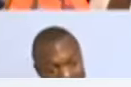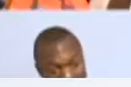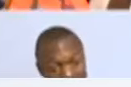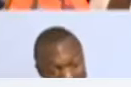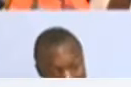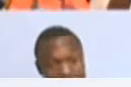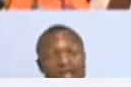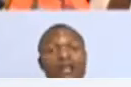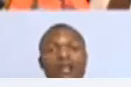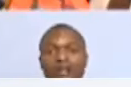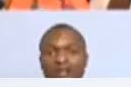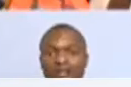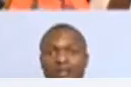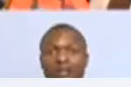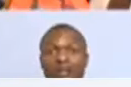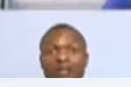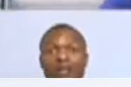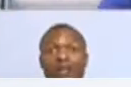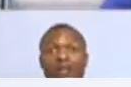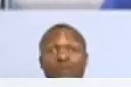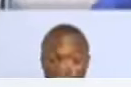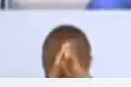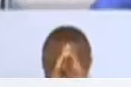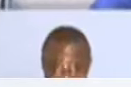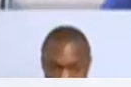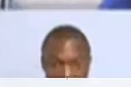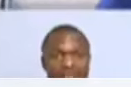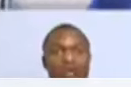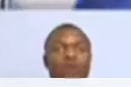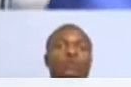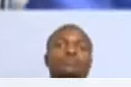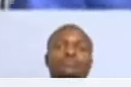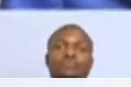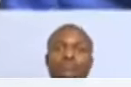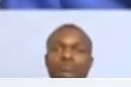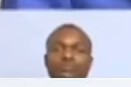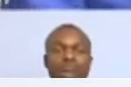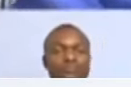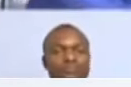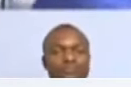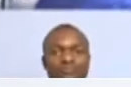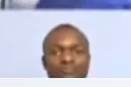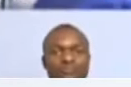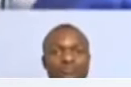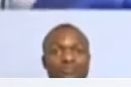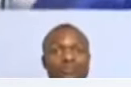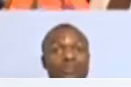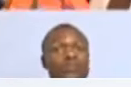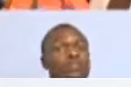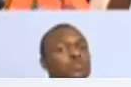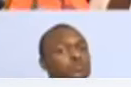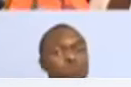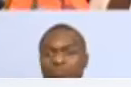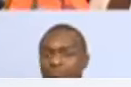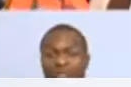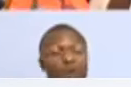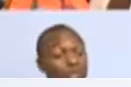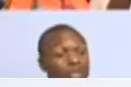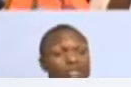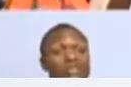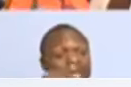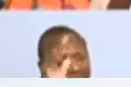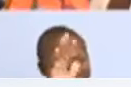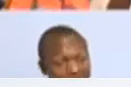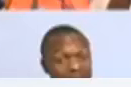will continue to uphold the rule of law, no matter No matter what is being said out there, we